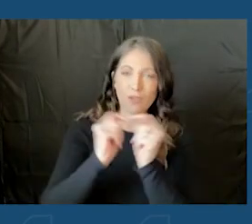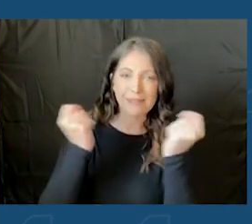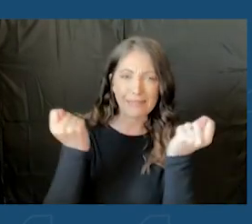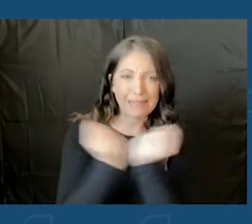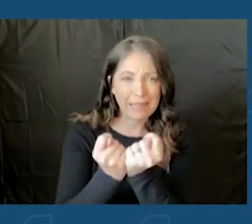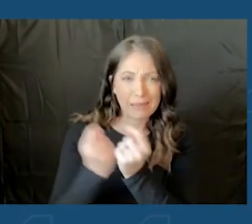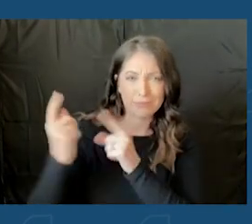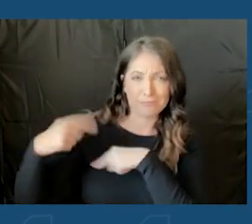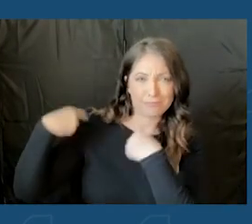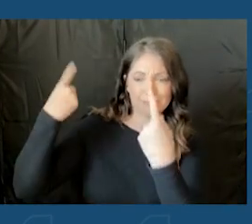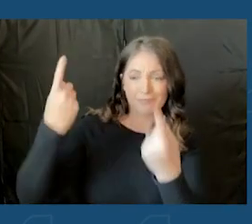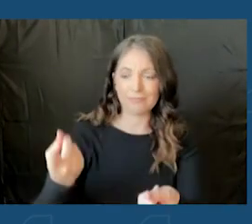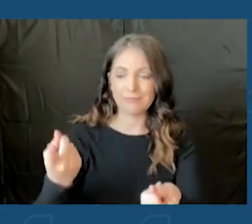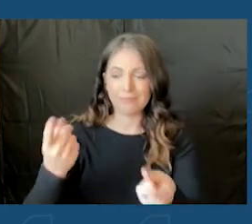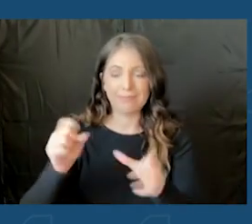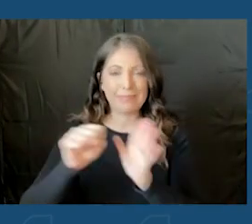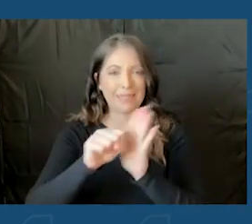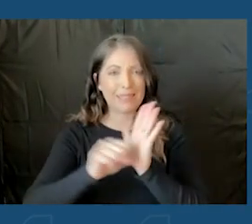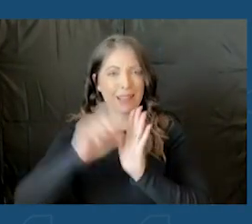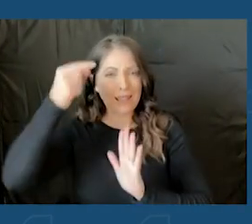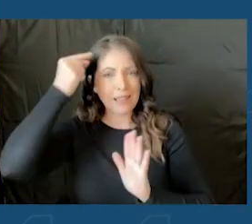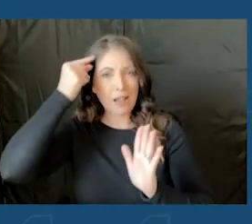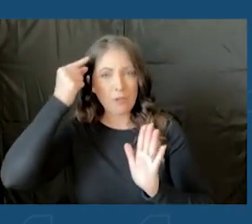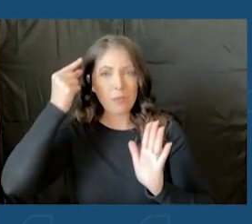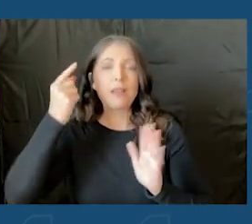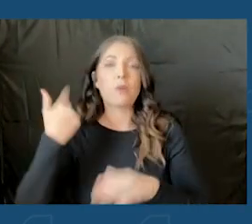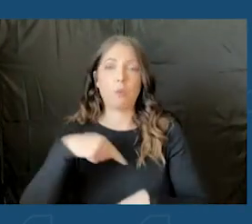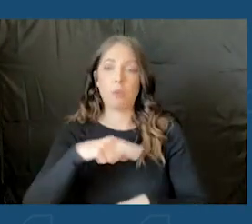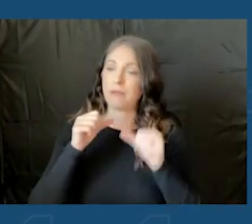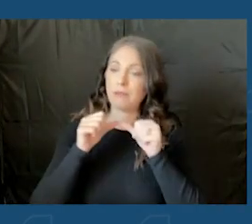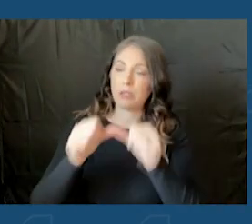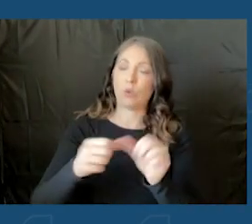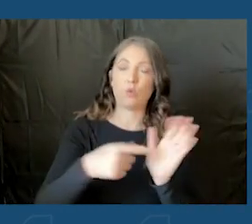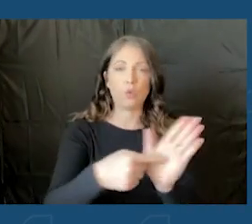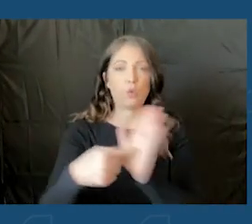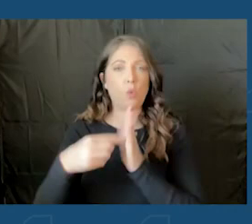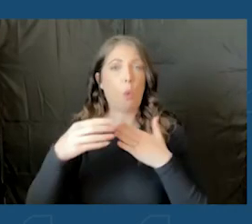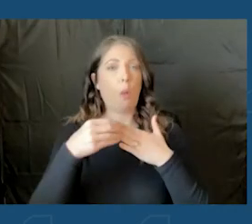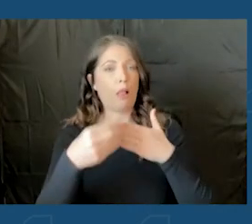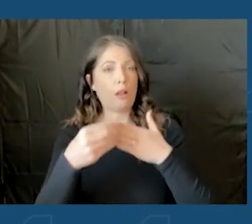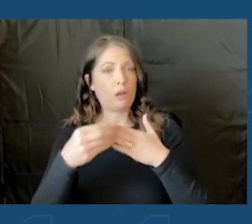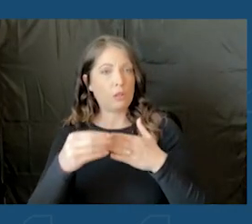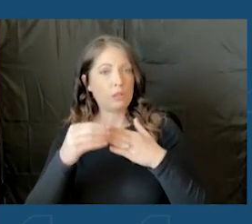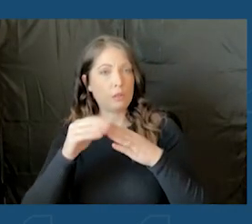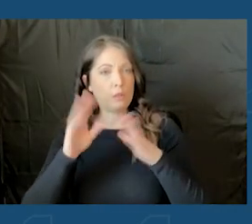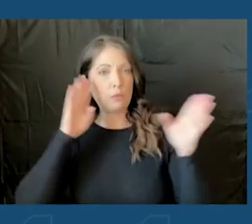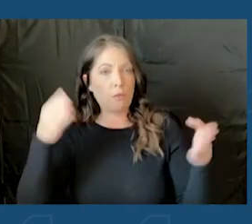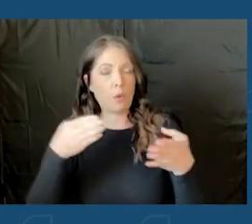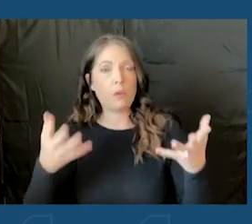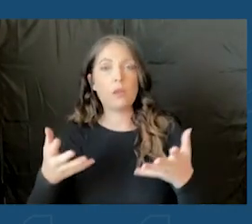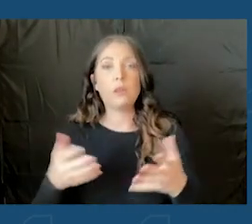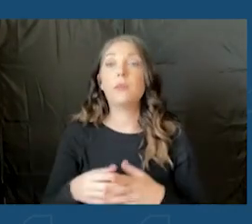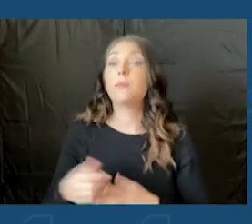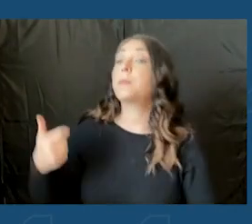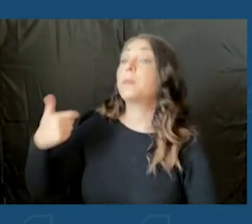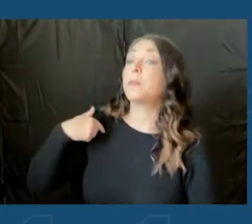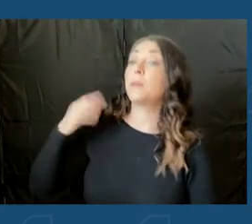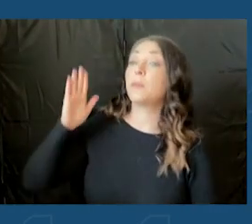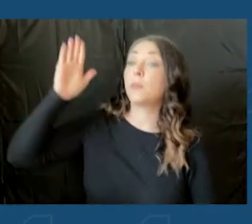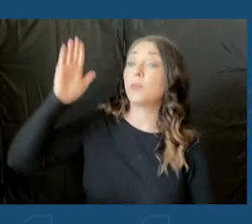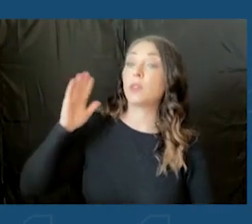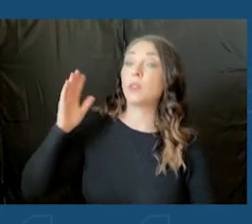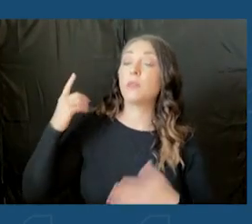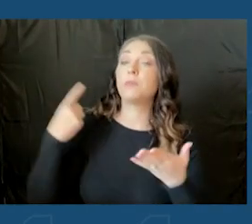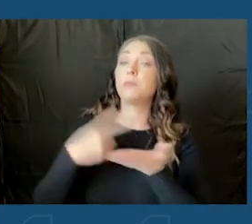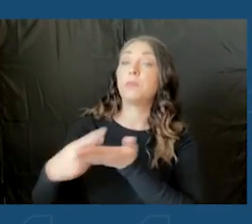continuing to show what leadership's all about. So I'd be happy to take any questions. I have one. Speaking about the budget